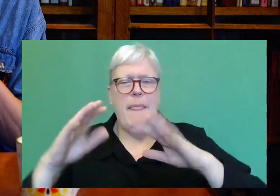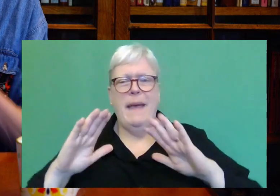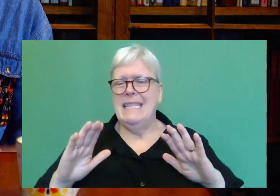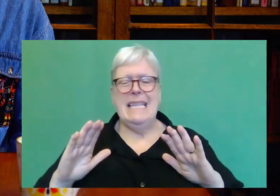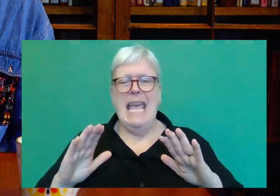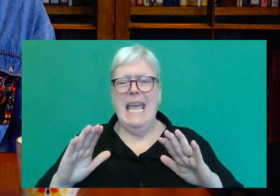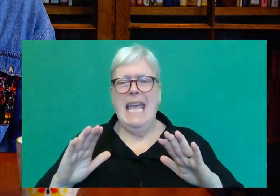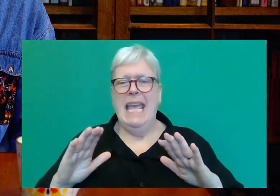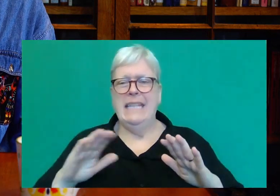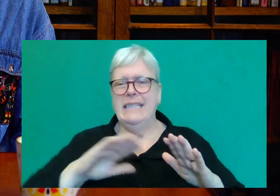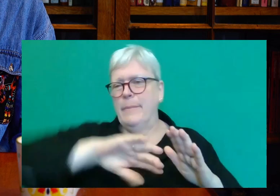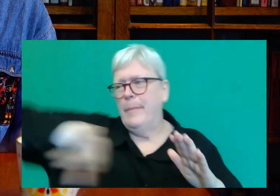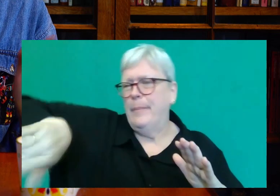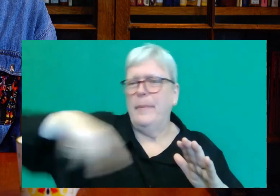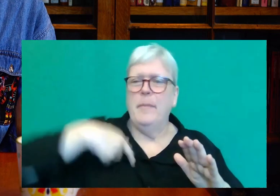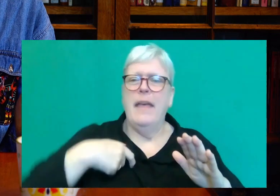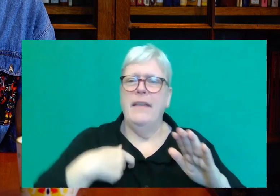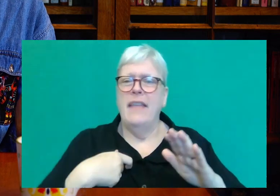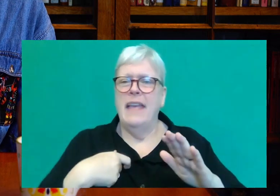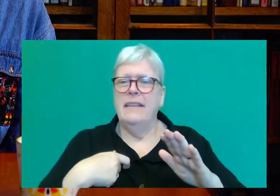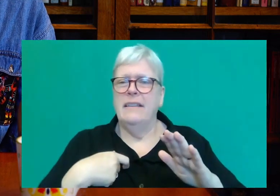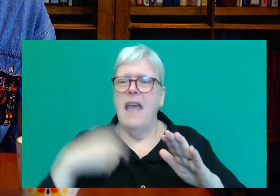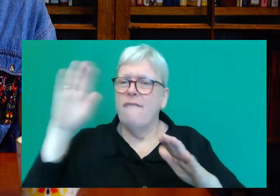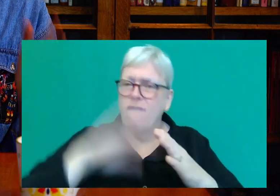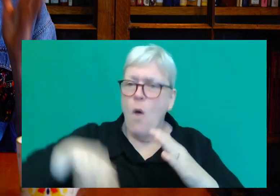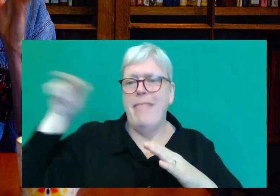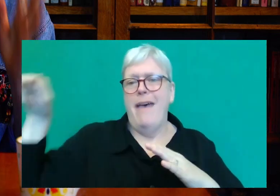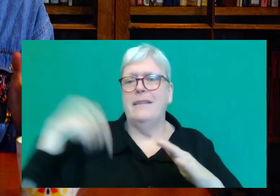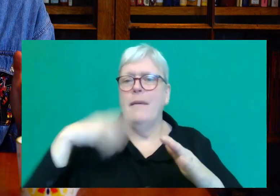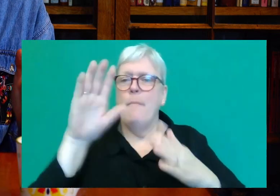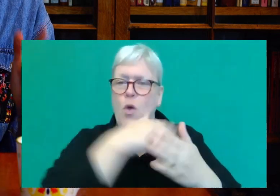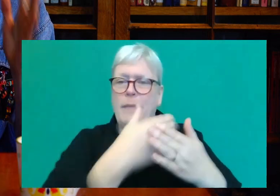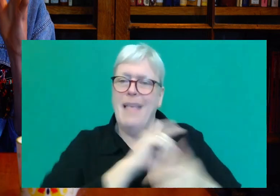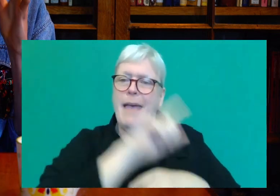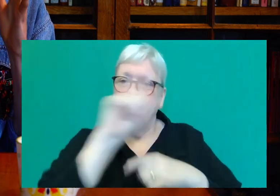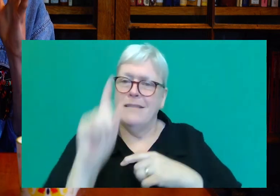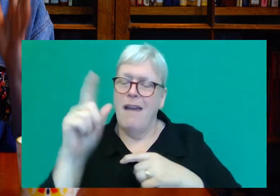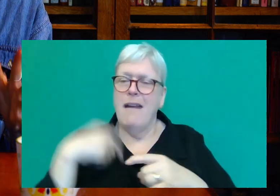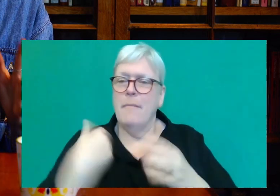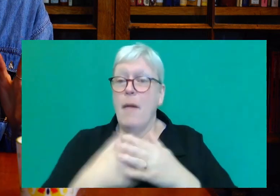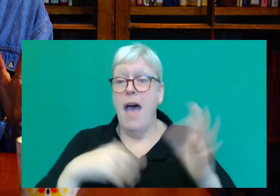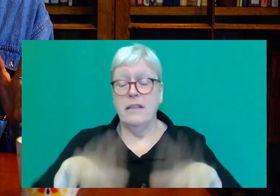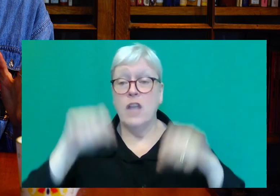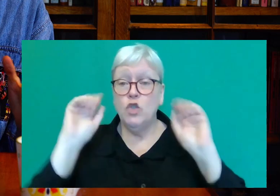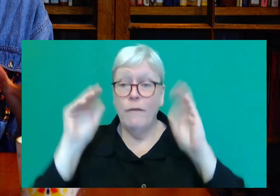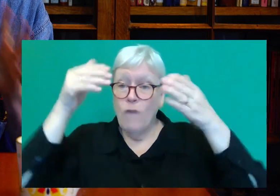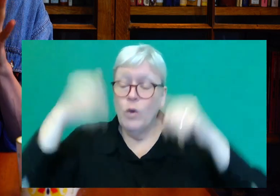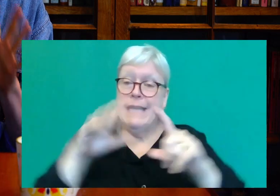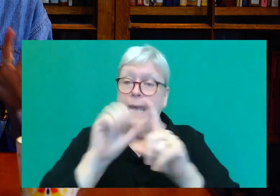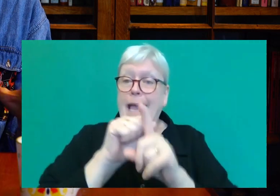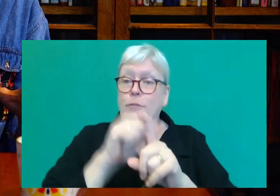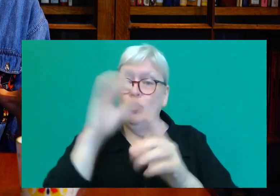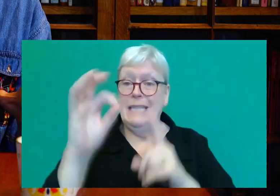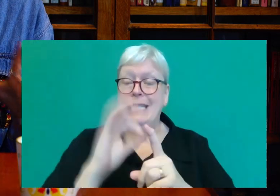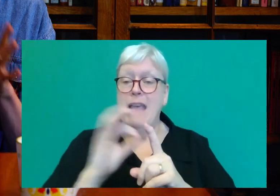poems out of it at a later date. But it gave me something to focus on, to capturing all these details, something that was quite a sort of almost